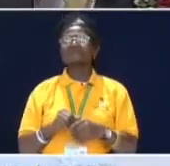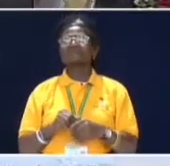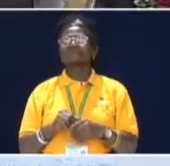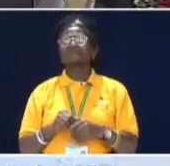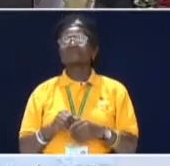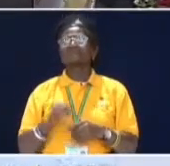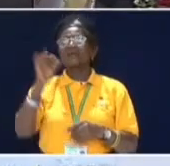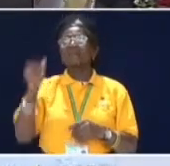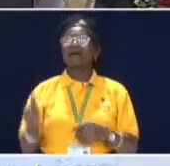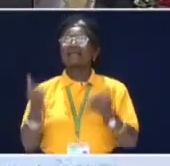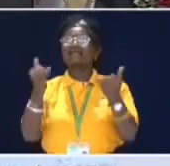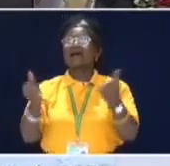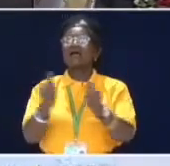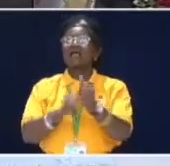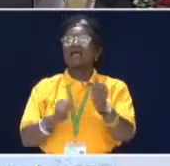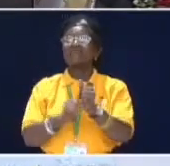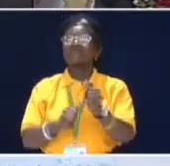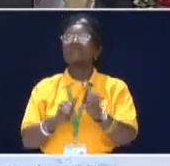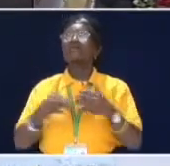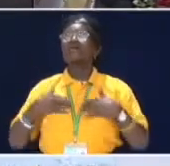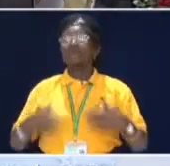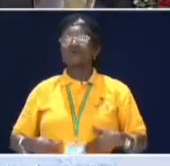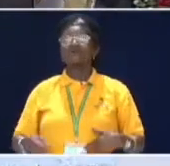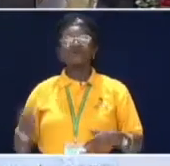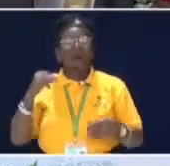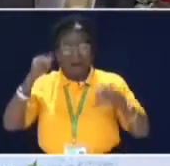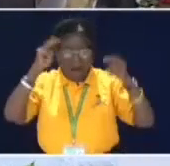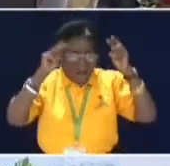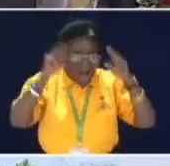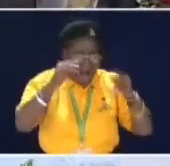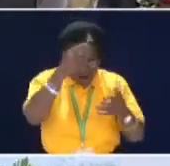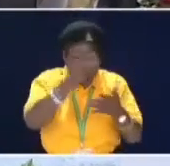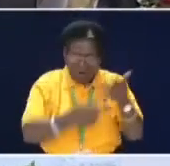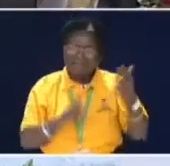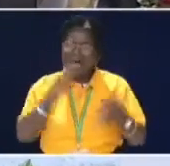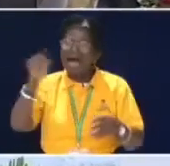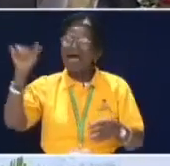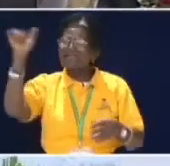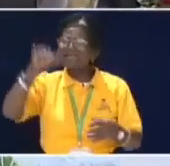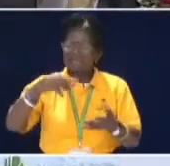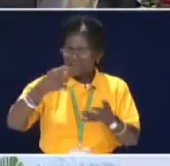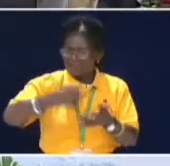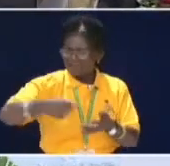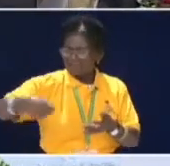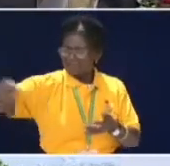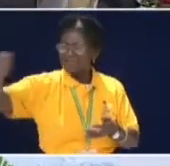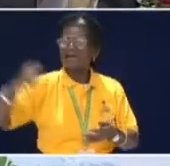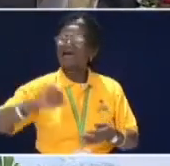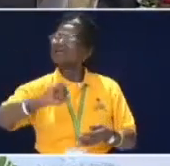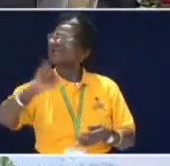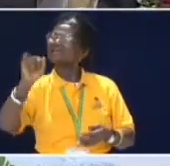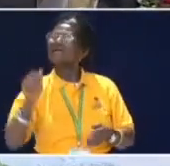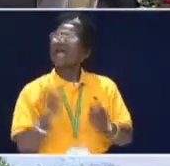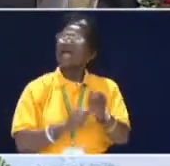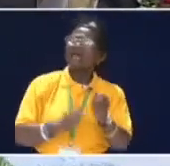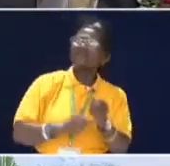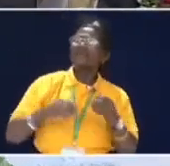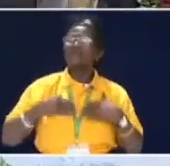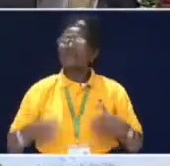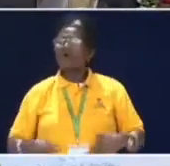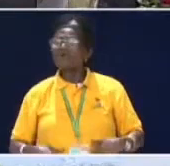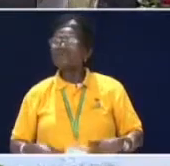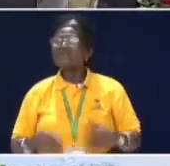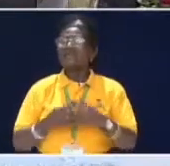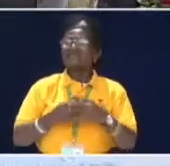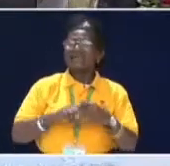Because by now everybody was wondering, what are they signing? And everybody began